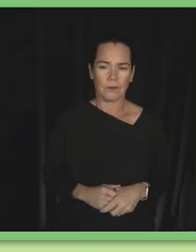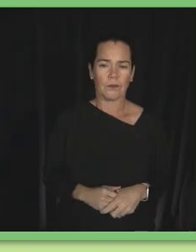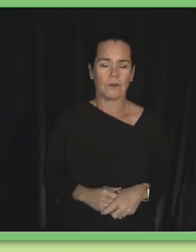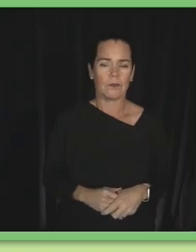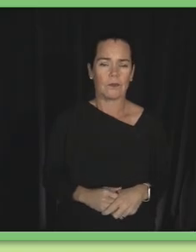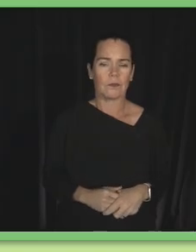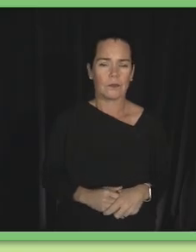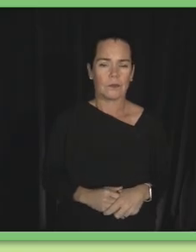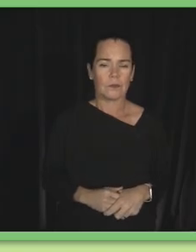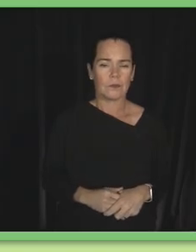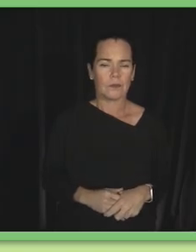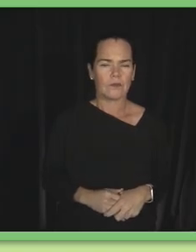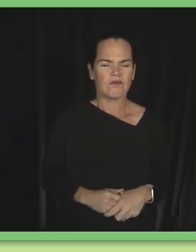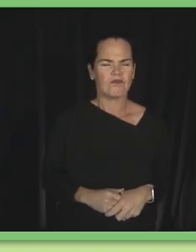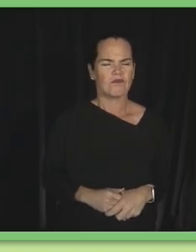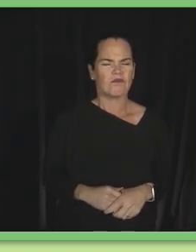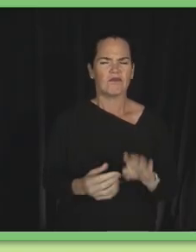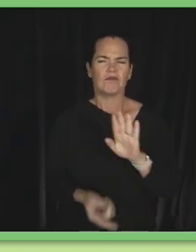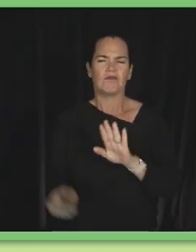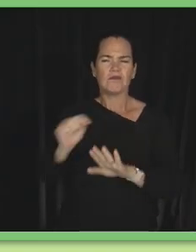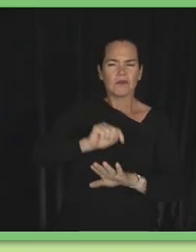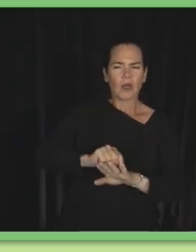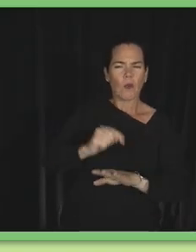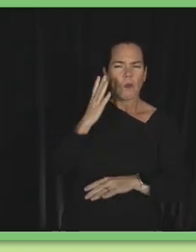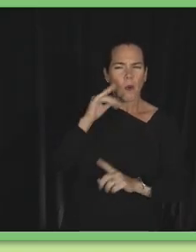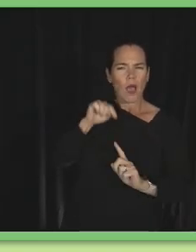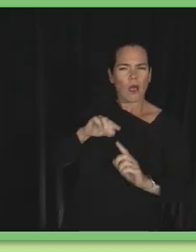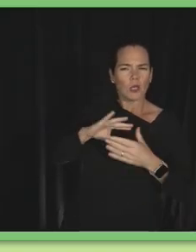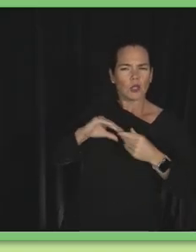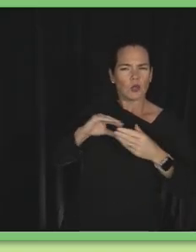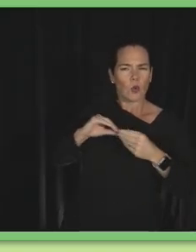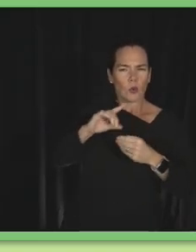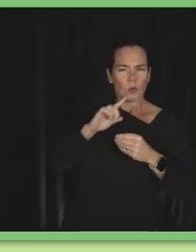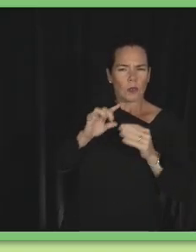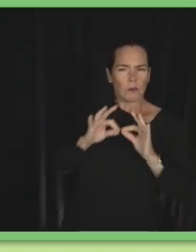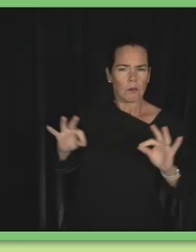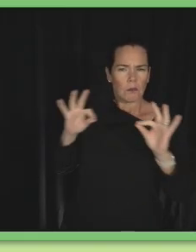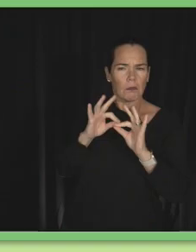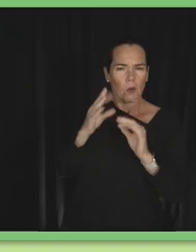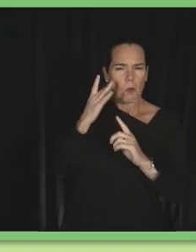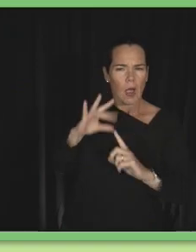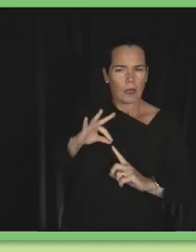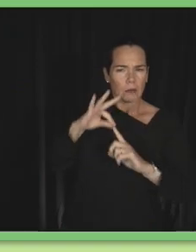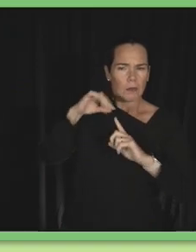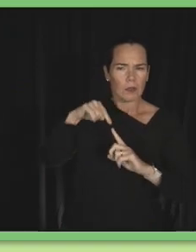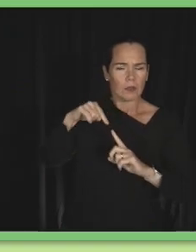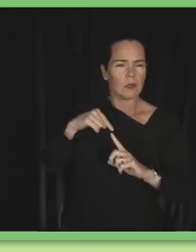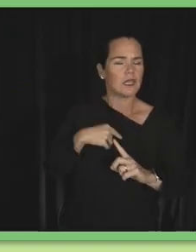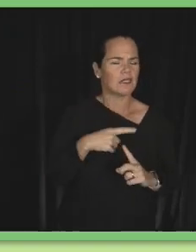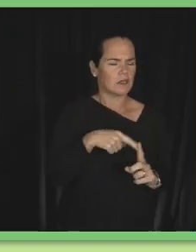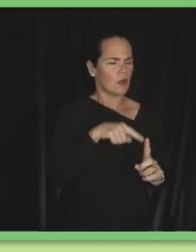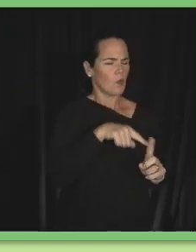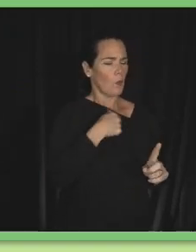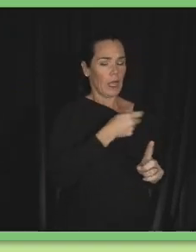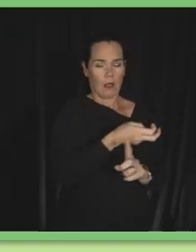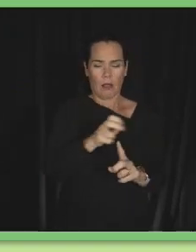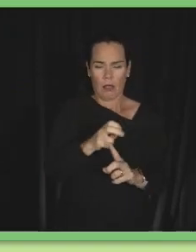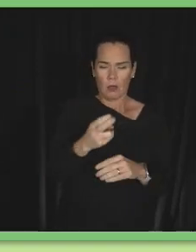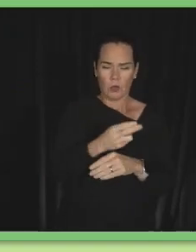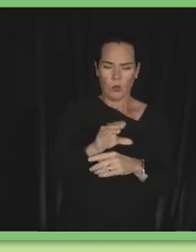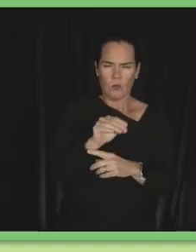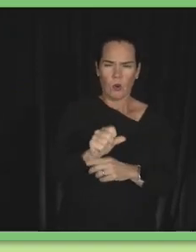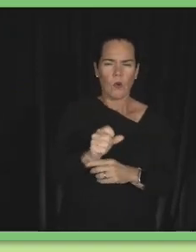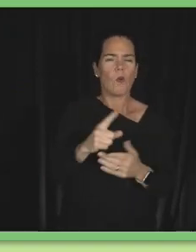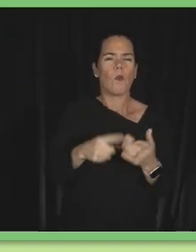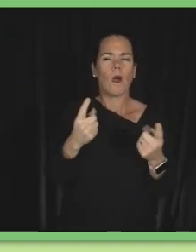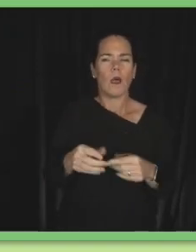But what makes the story really special is what happened after we went open source. Since its